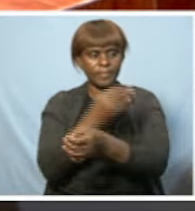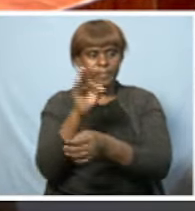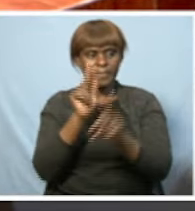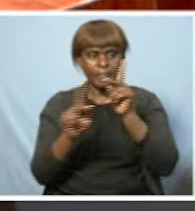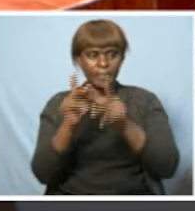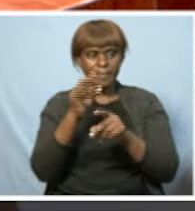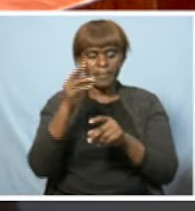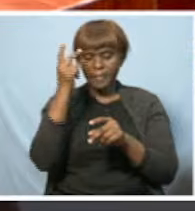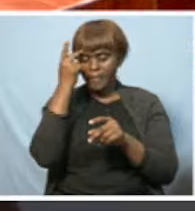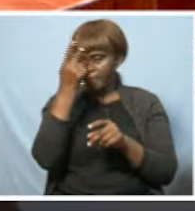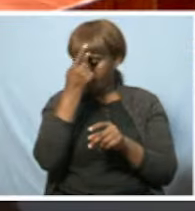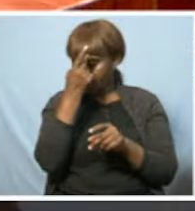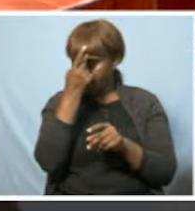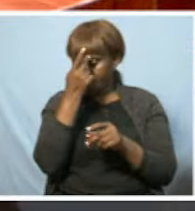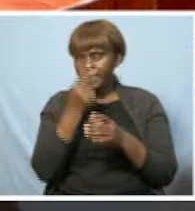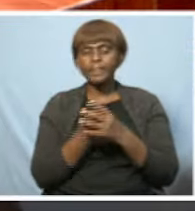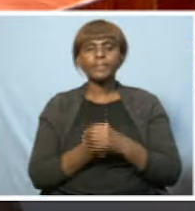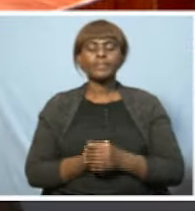of PETAUKE.